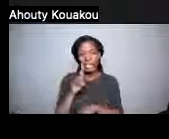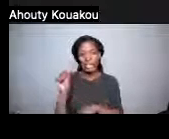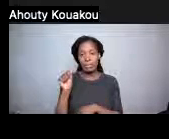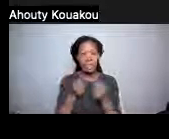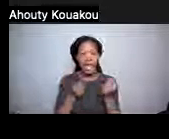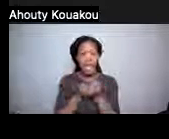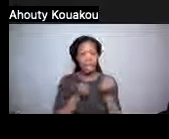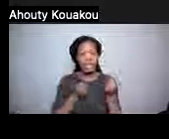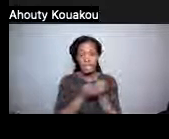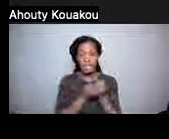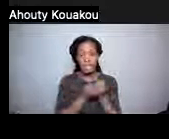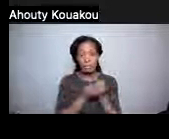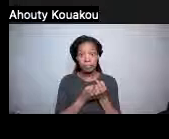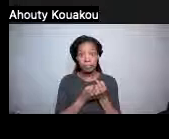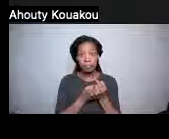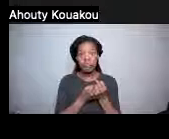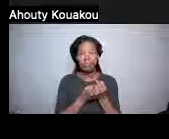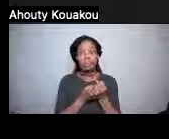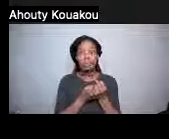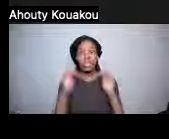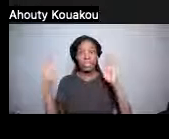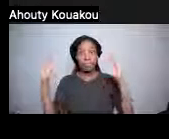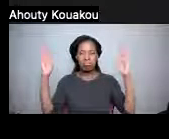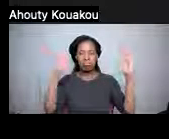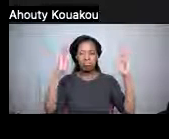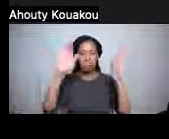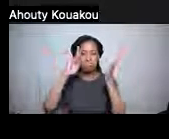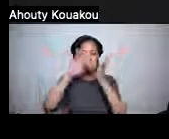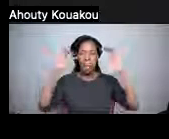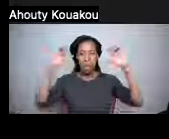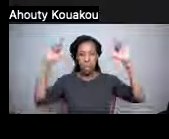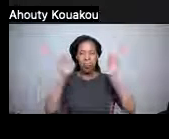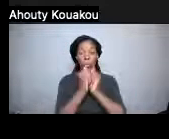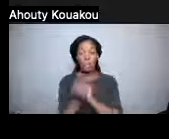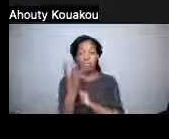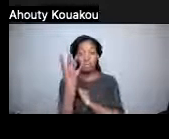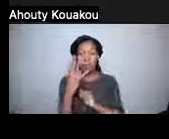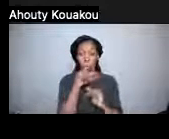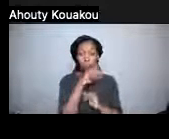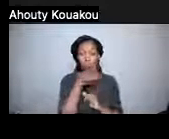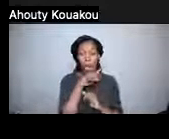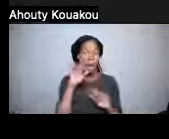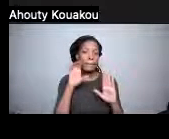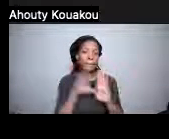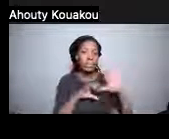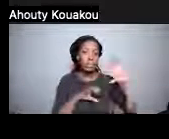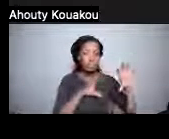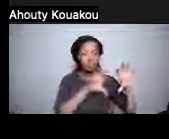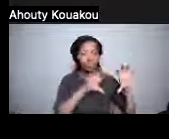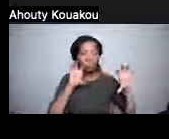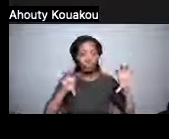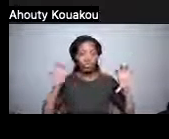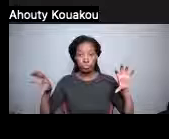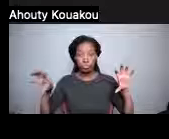Advocacy centered around above 4 round hashtags from left to